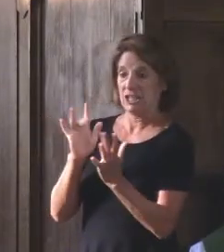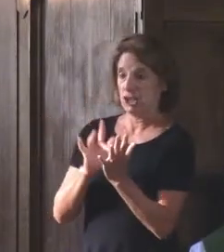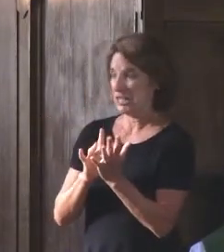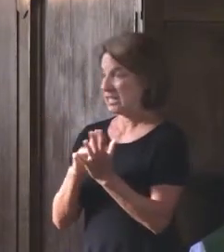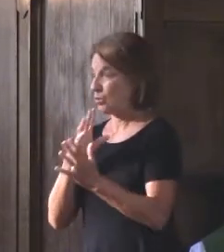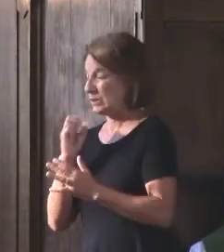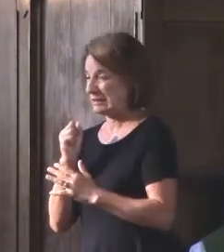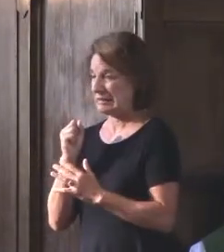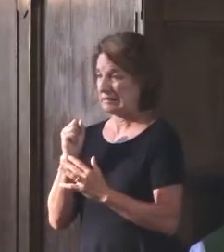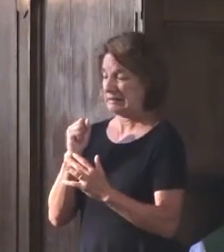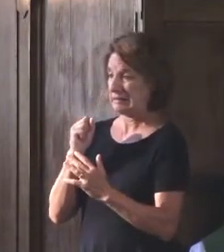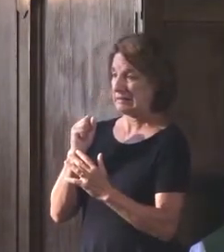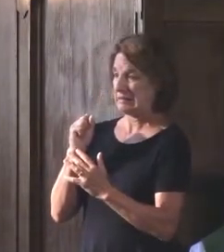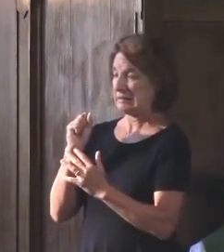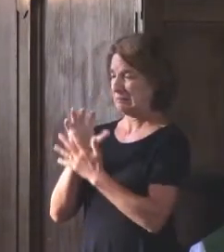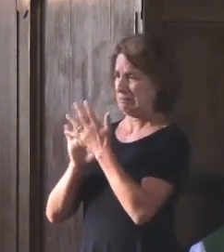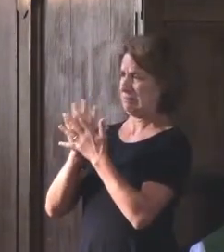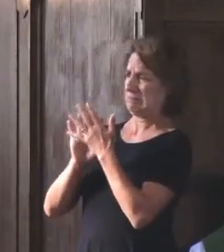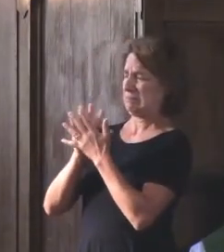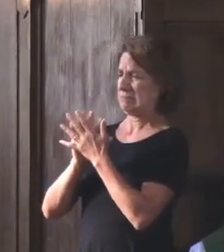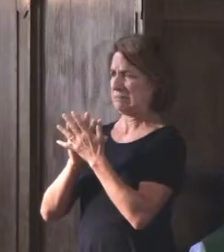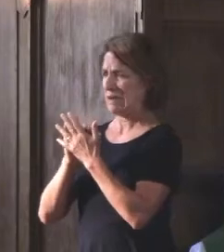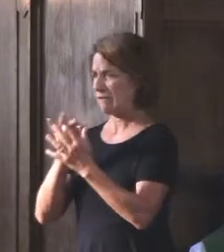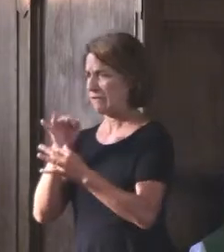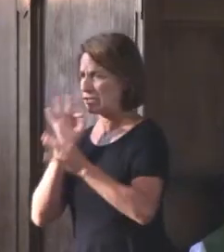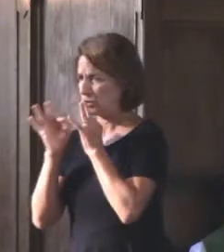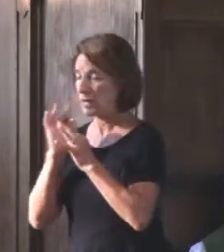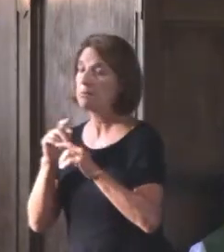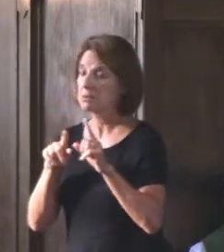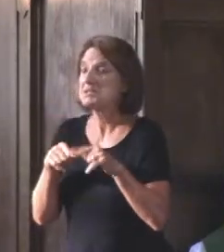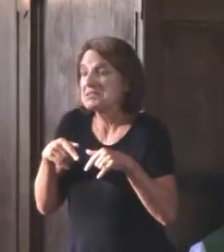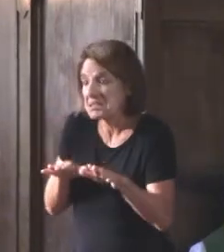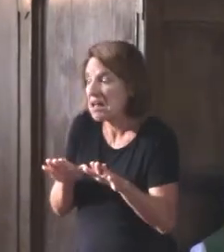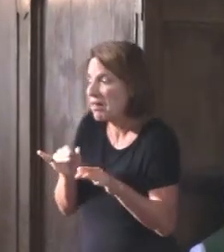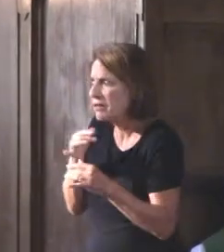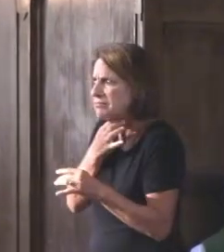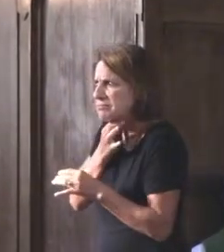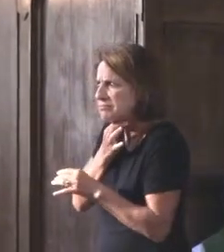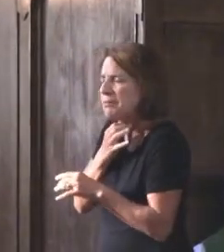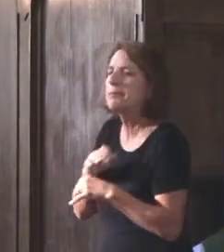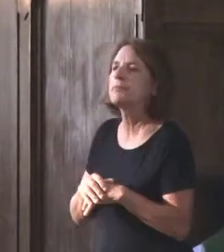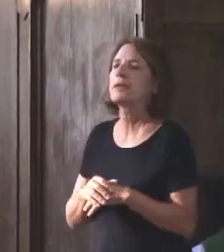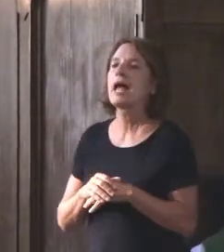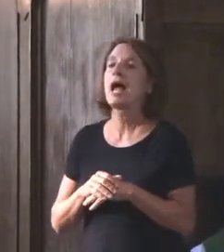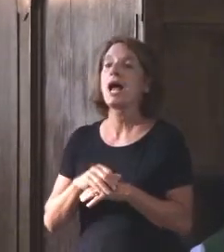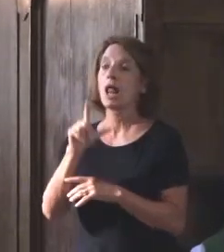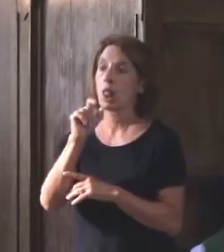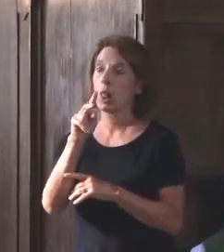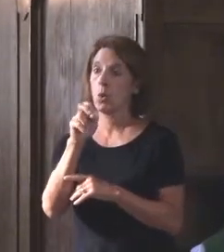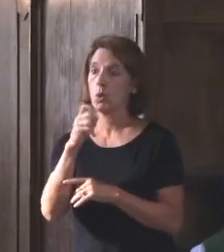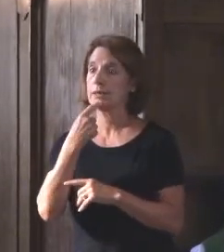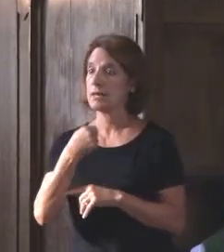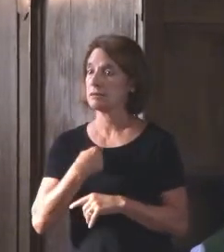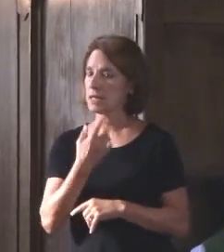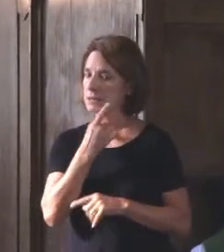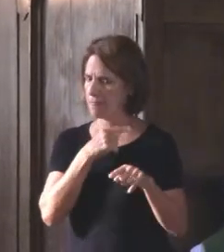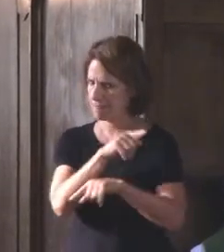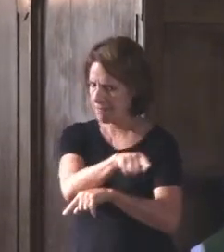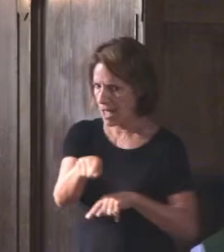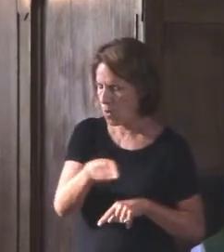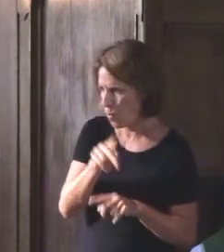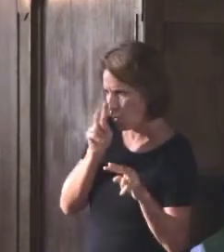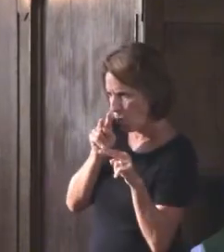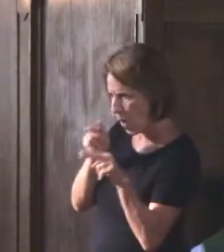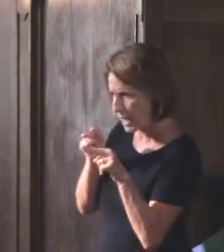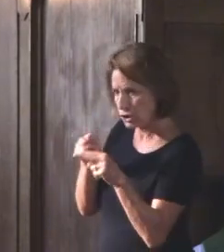times can still be curious about him. At the same time, Luke tells us that they were watching him closely.